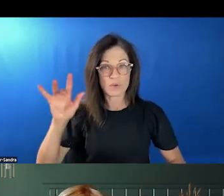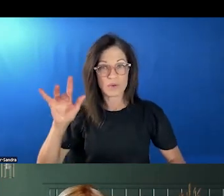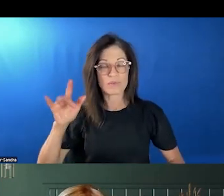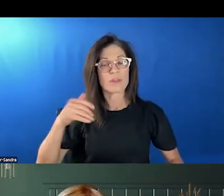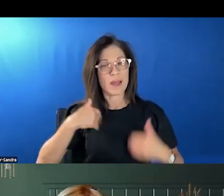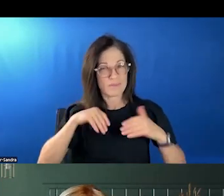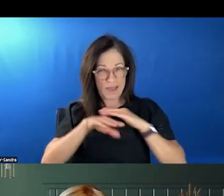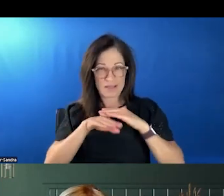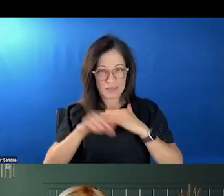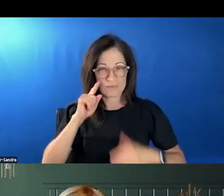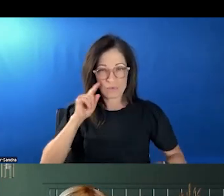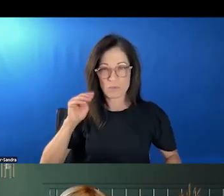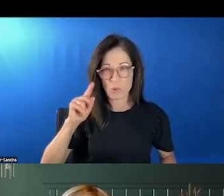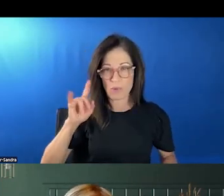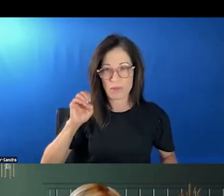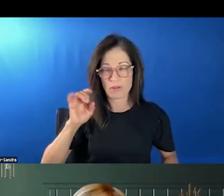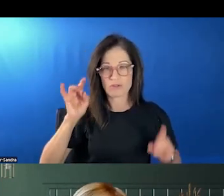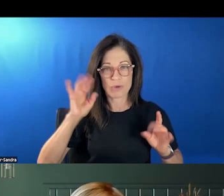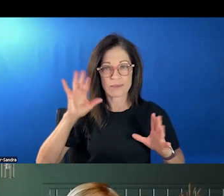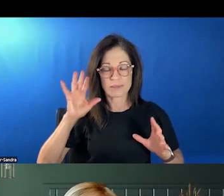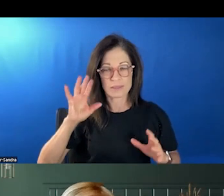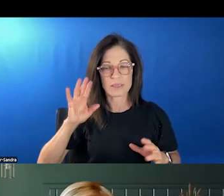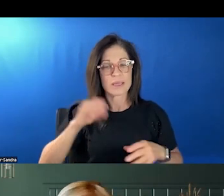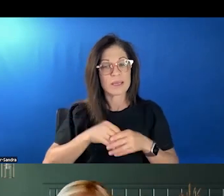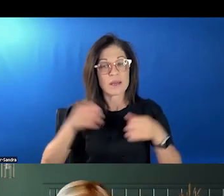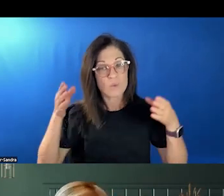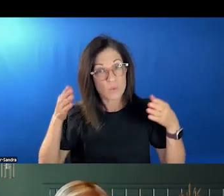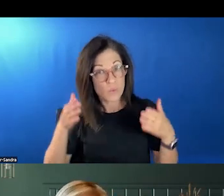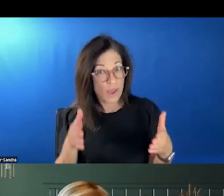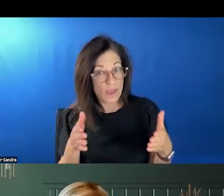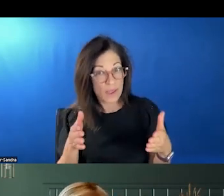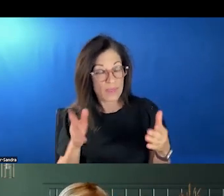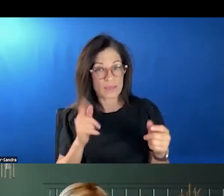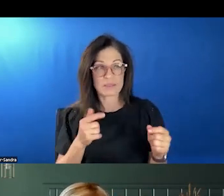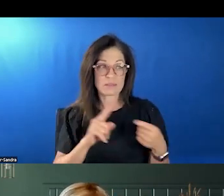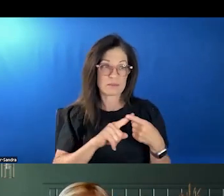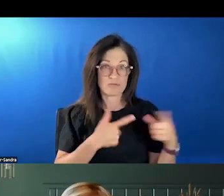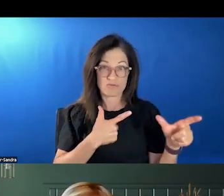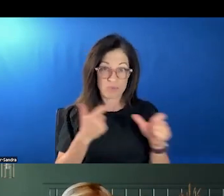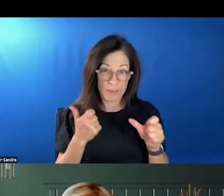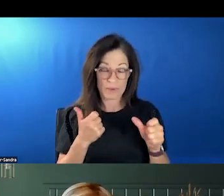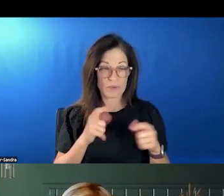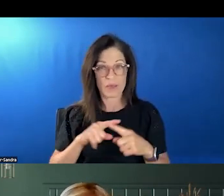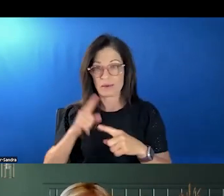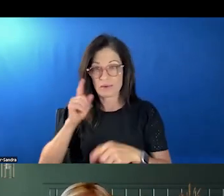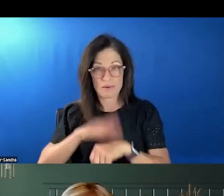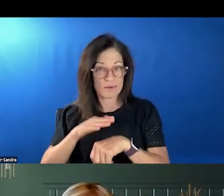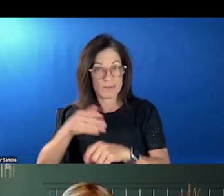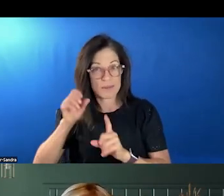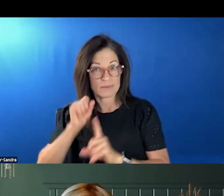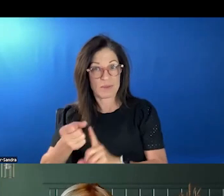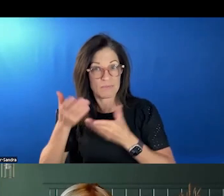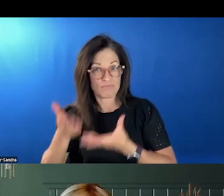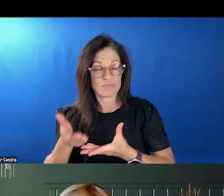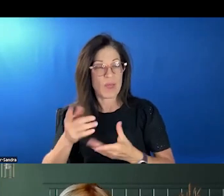mobile crisis in a means that is rapid and on the spot, but we are a long